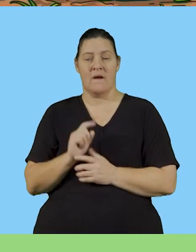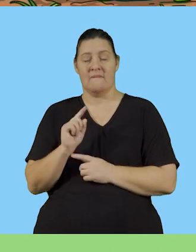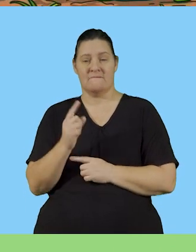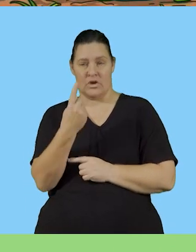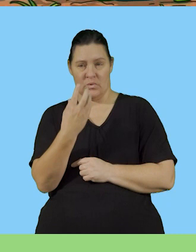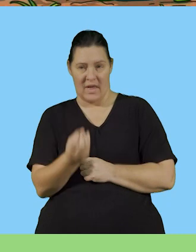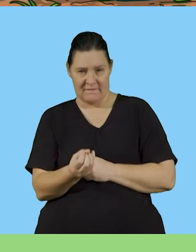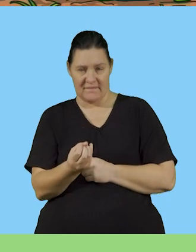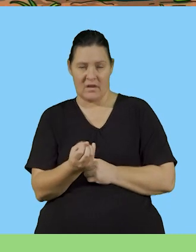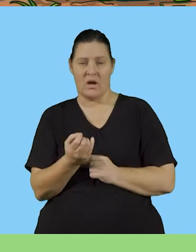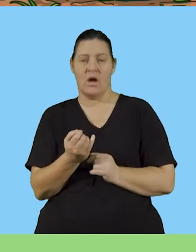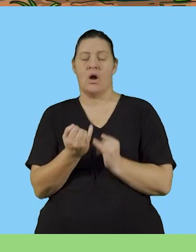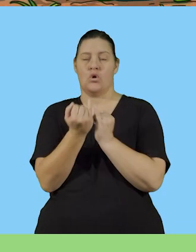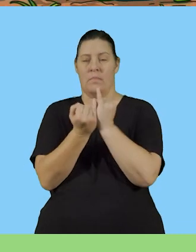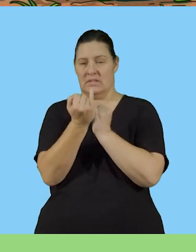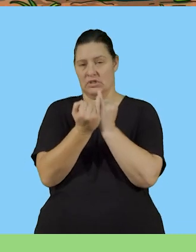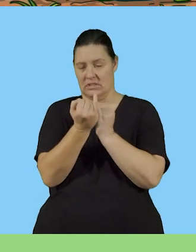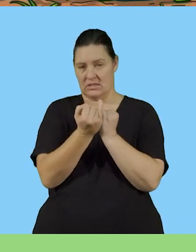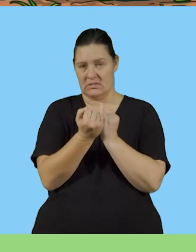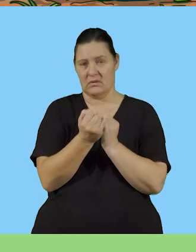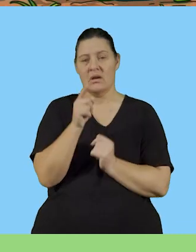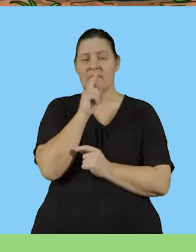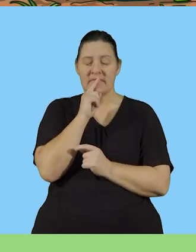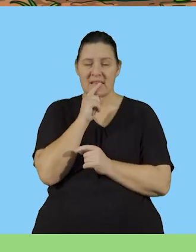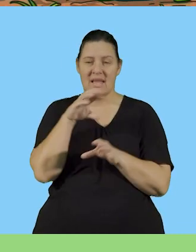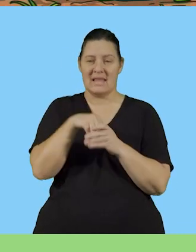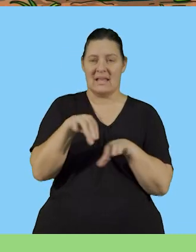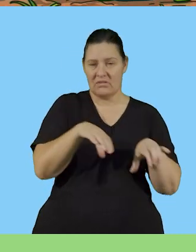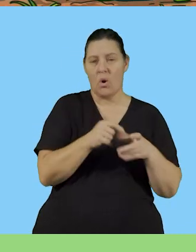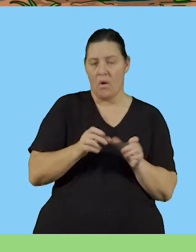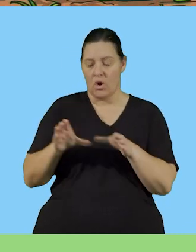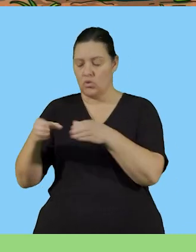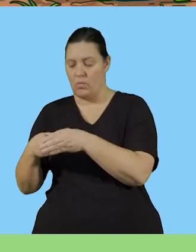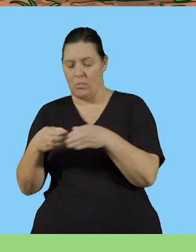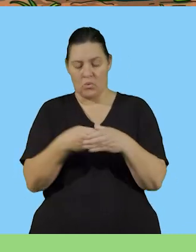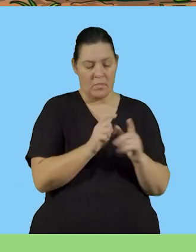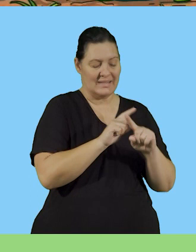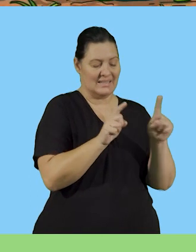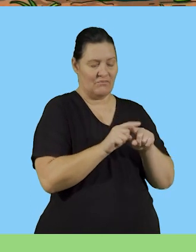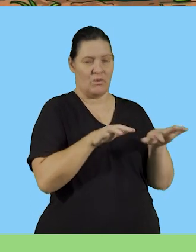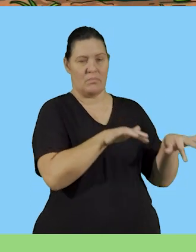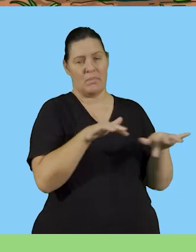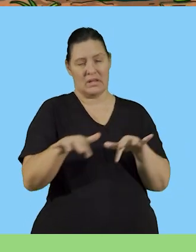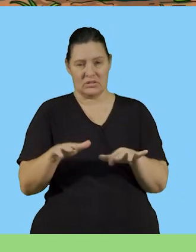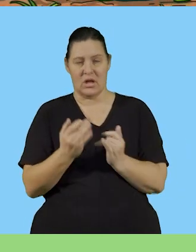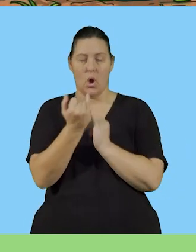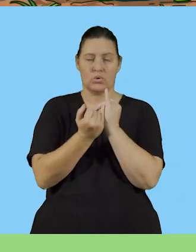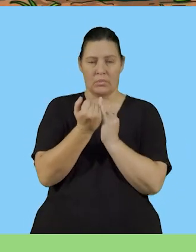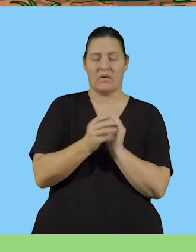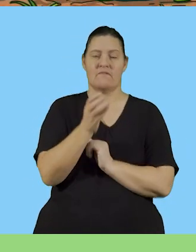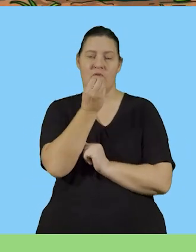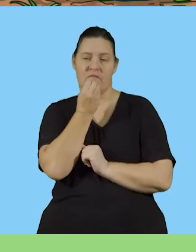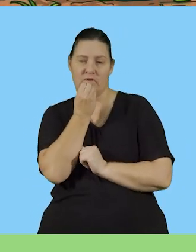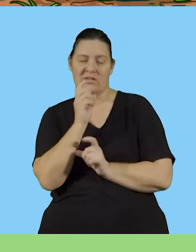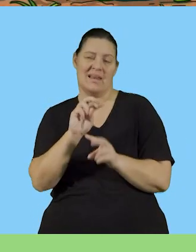So the first point we have here is competition. This is the interaction with species from different populations and competing